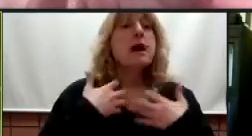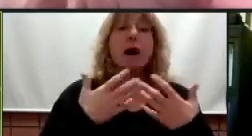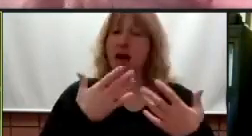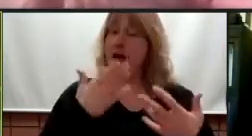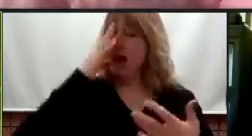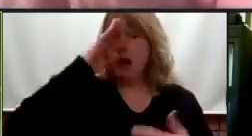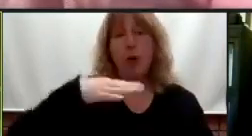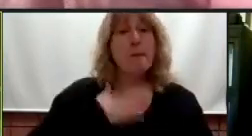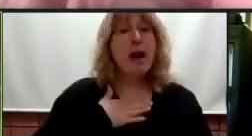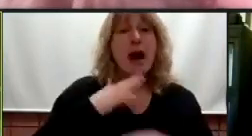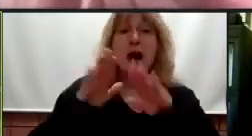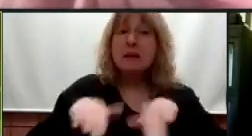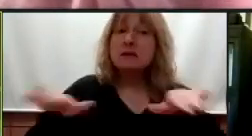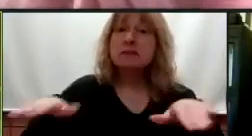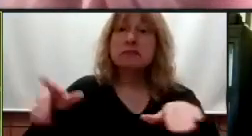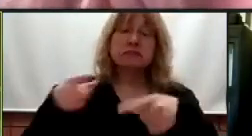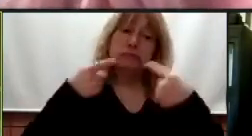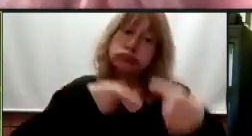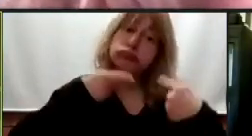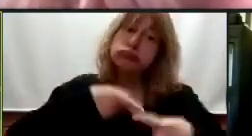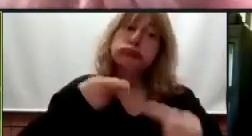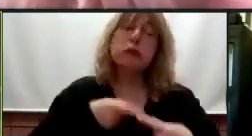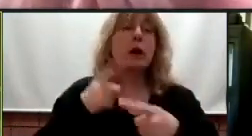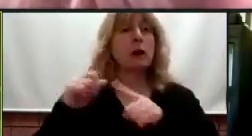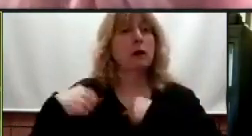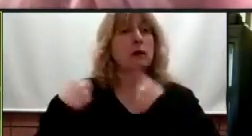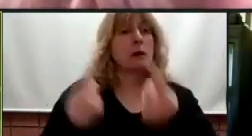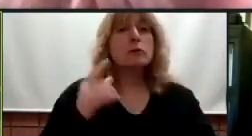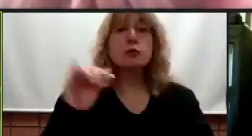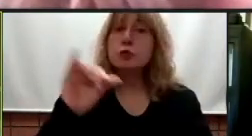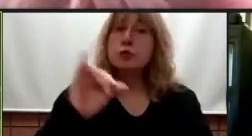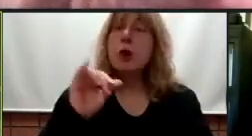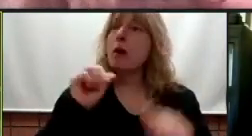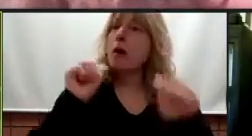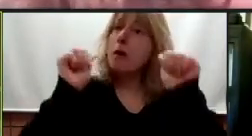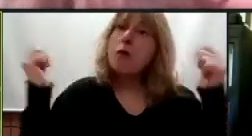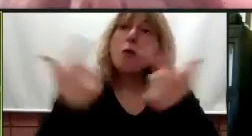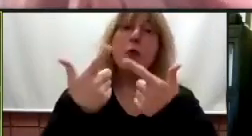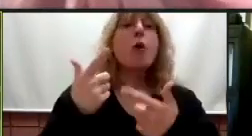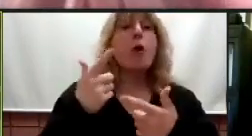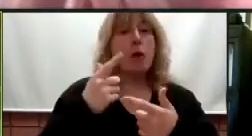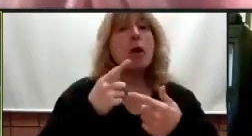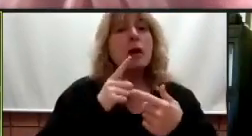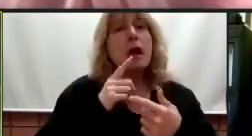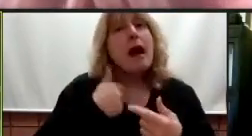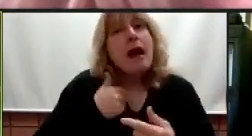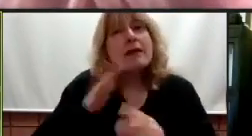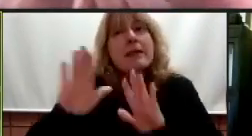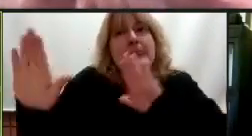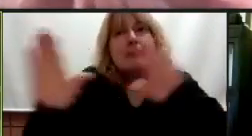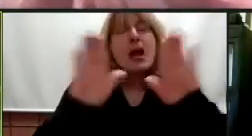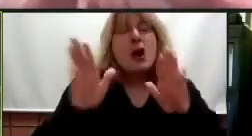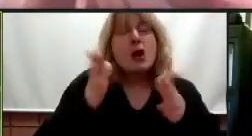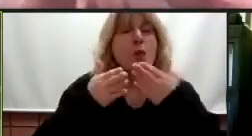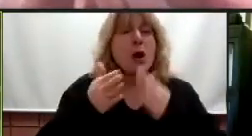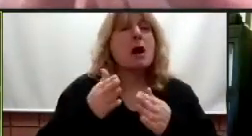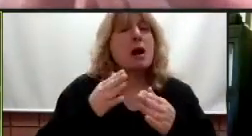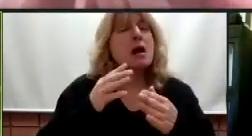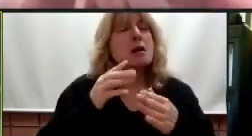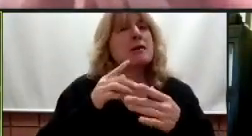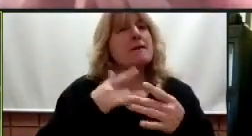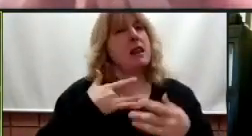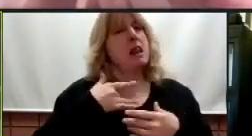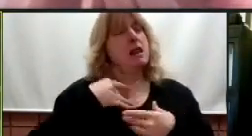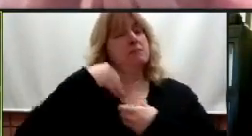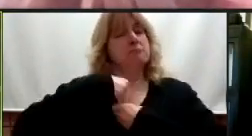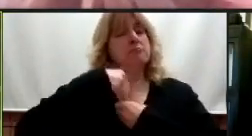absolutely struggled through this as well. So everybody's going to be struggling with this in their own way. But I think just not shying away from the